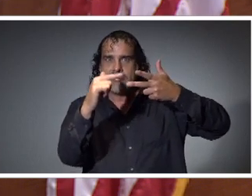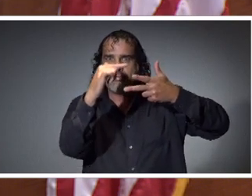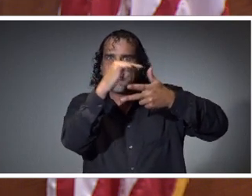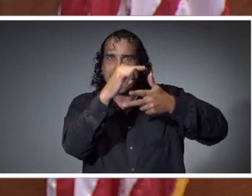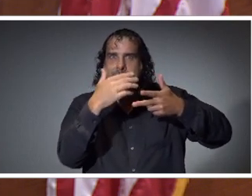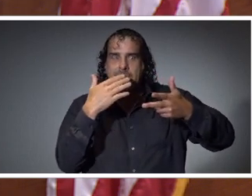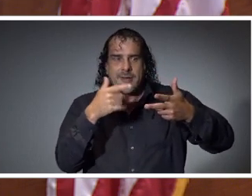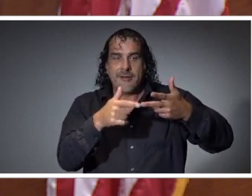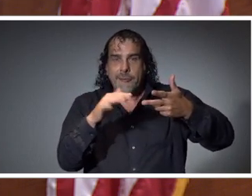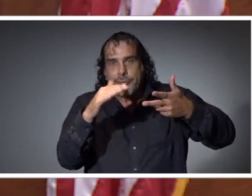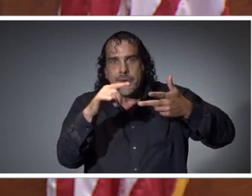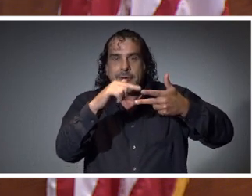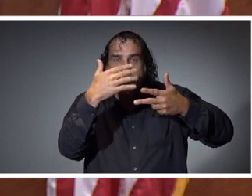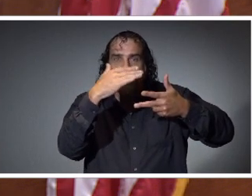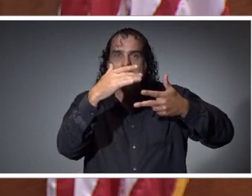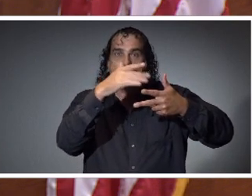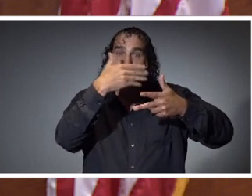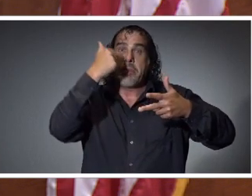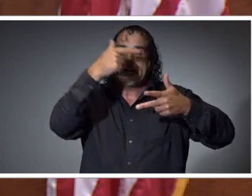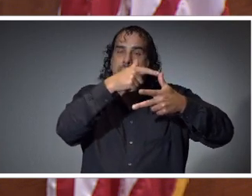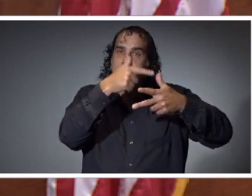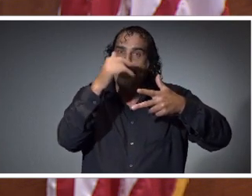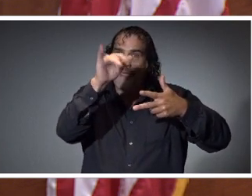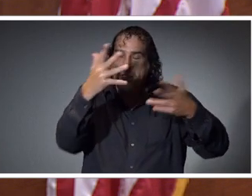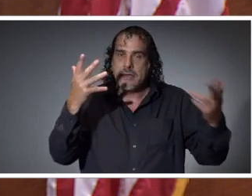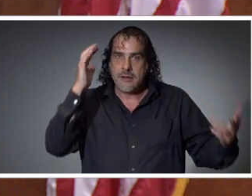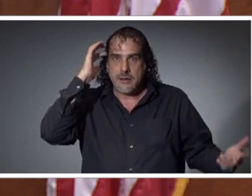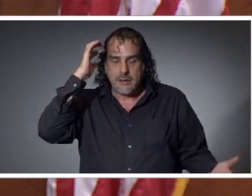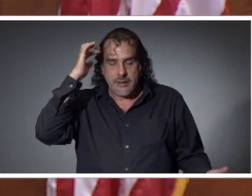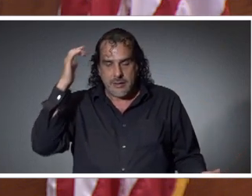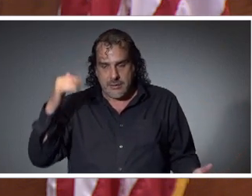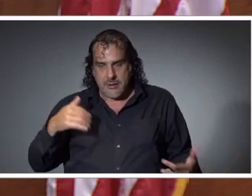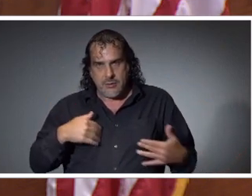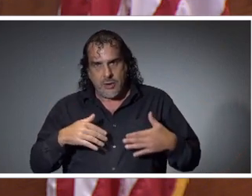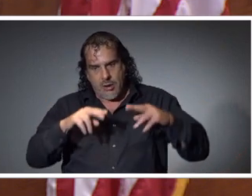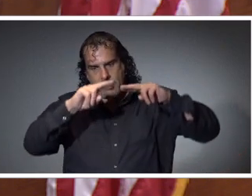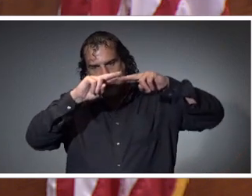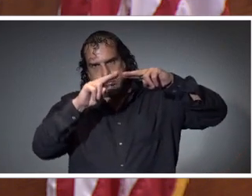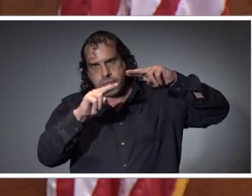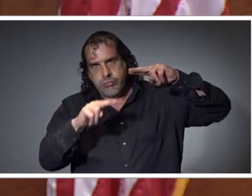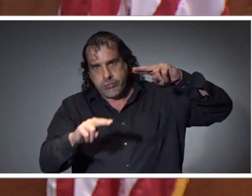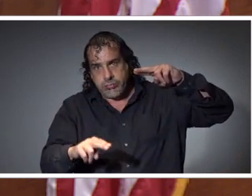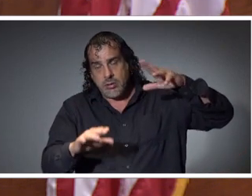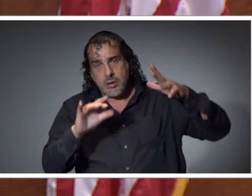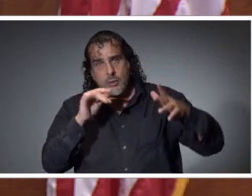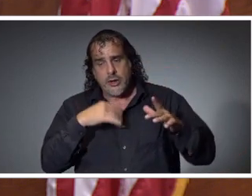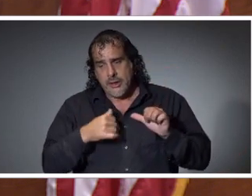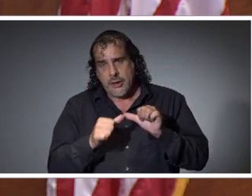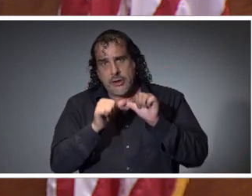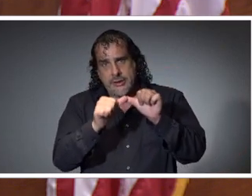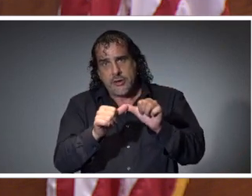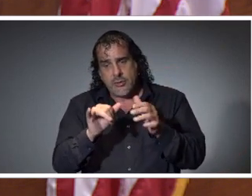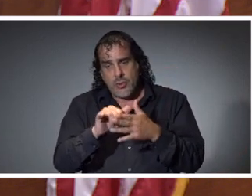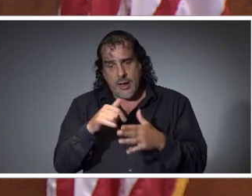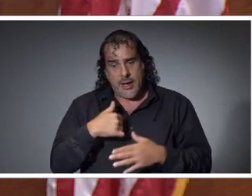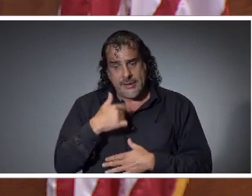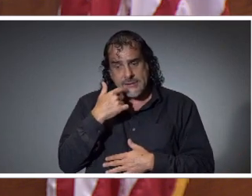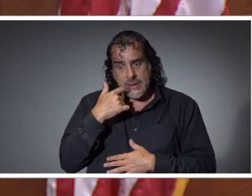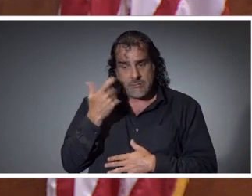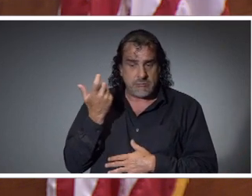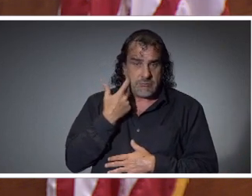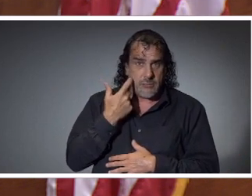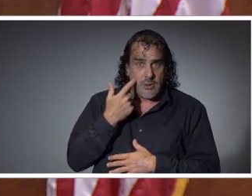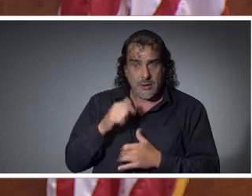But we are in a positive trend on hospitalizations. We need to continue that trend because of what was mentioned earlier. As we move